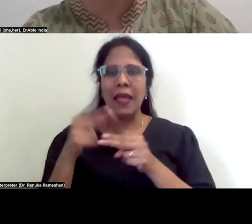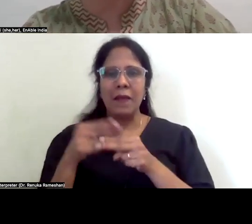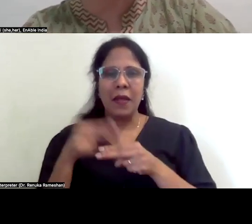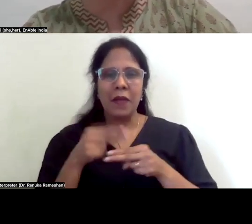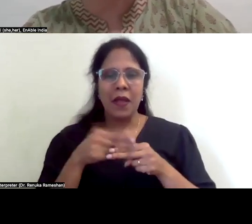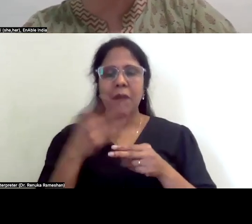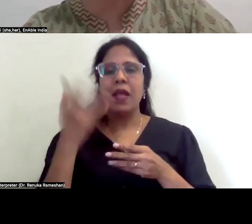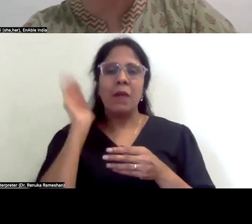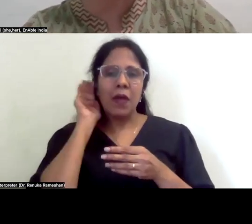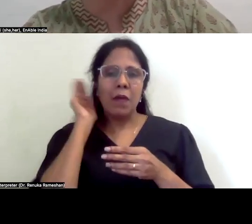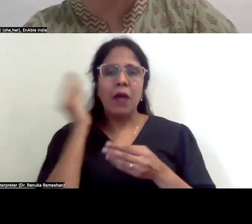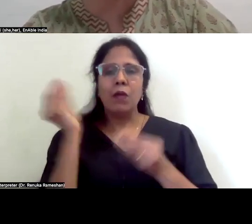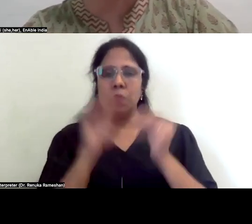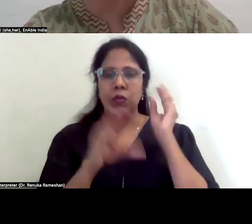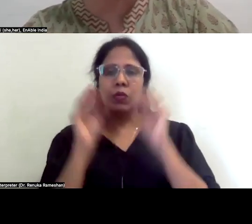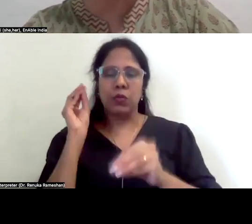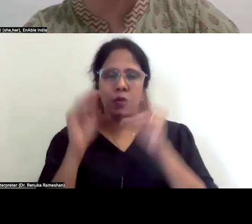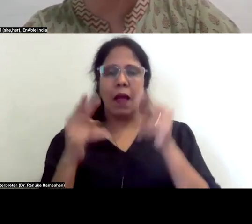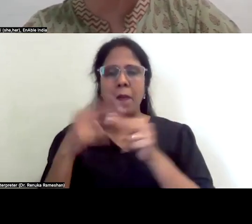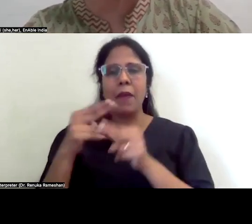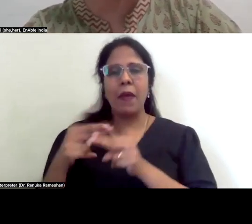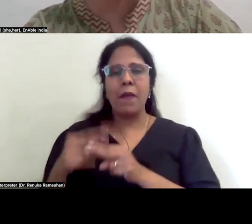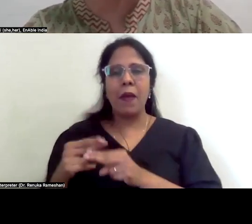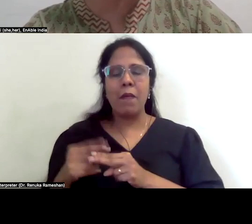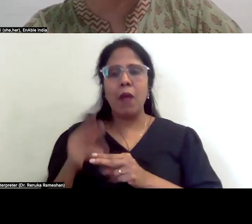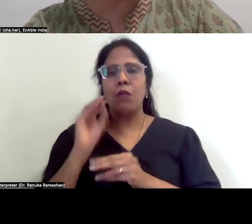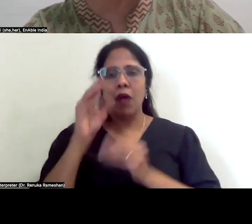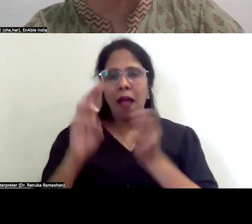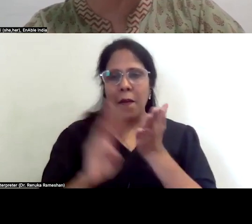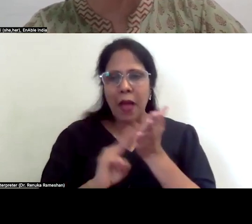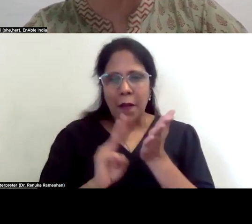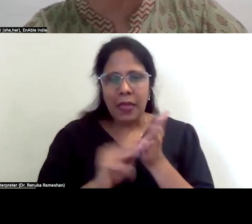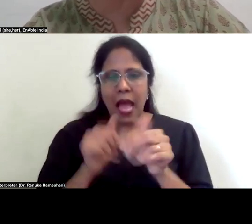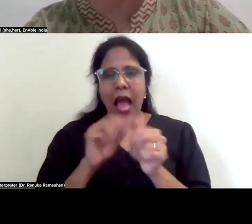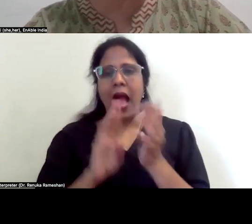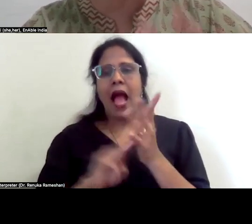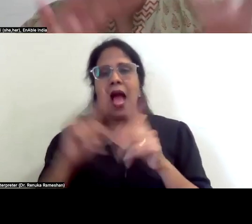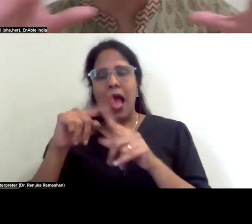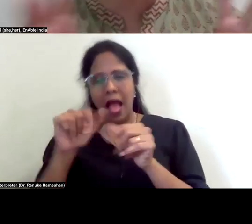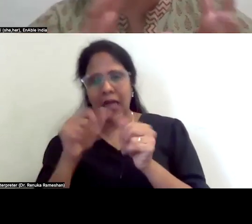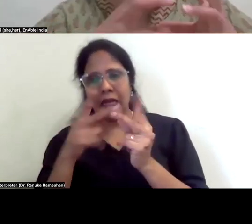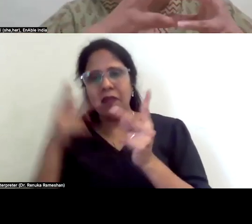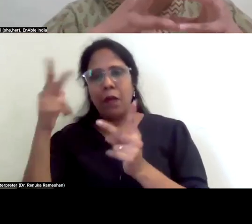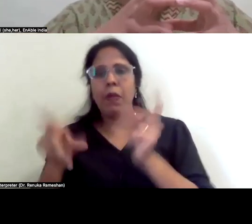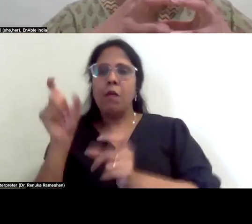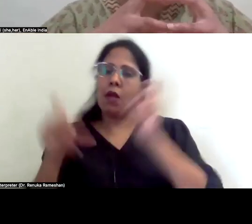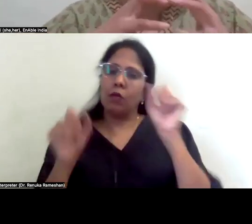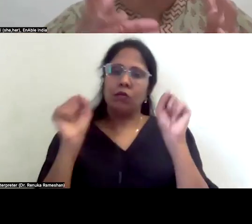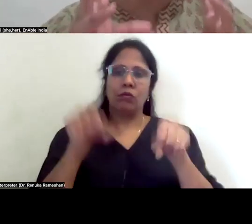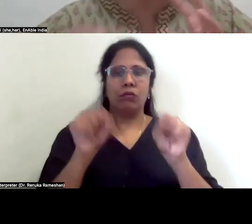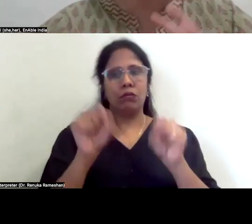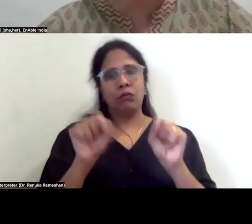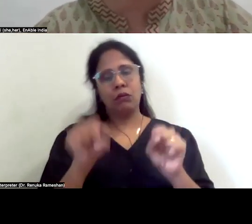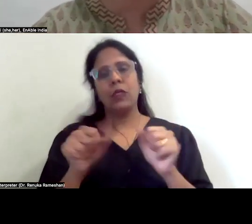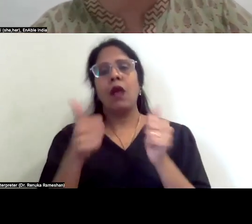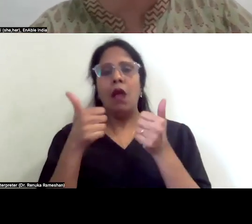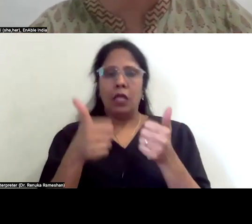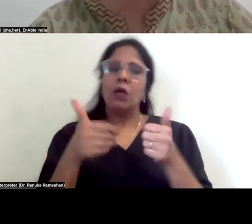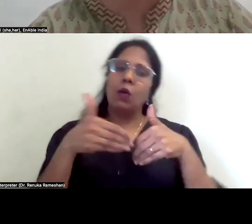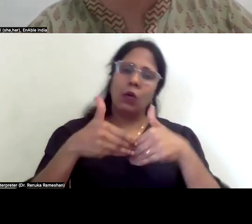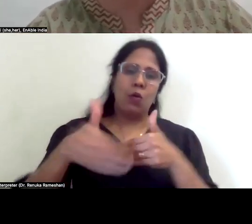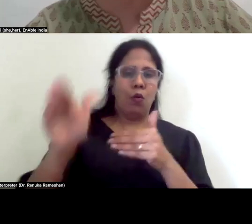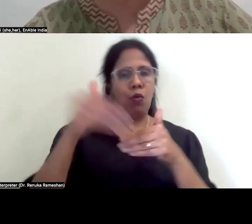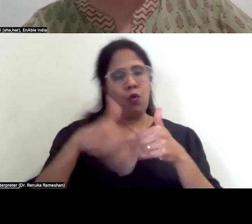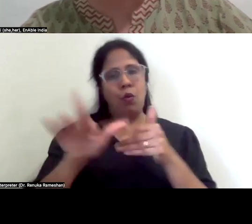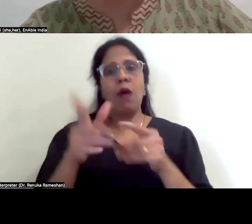and Mamta and Soma, Preeti, yes, others. And Mamta and Ashwina. Okay. So many are saying. Most of them are saying let's go through the thing.